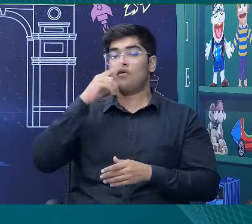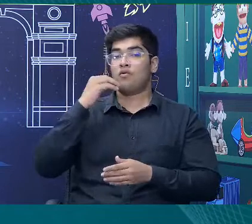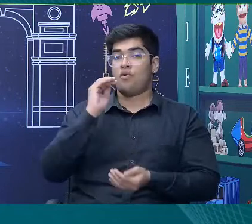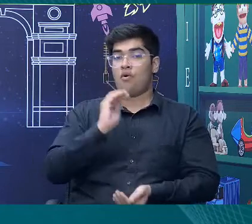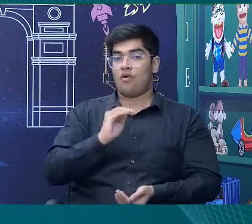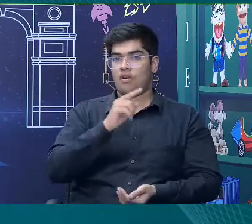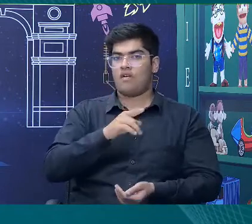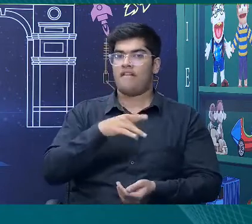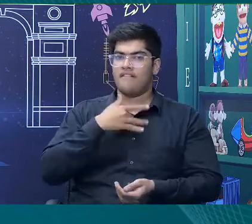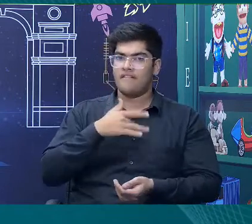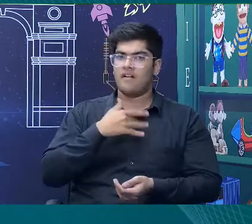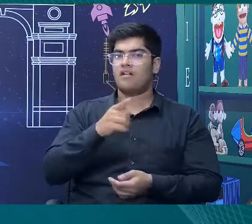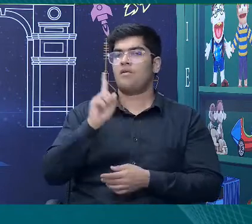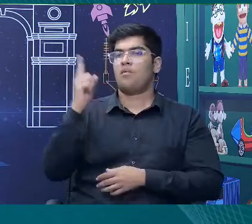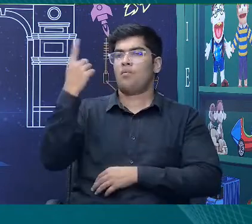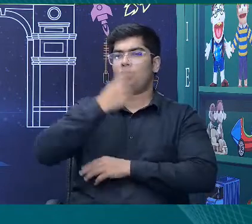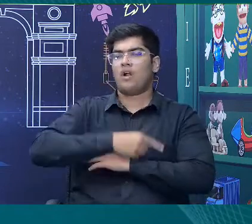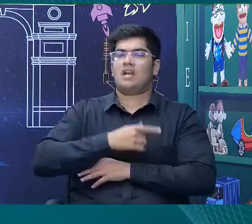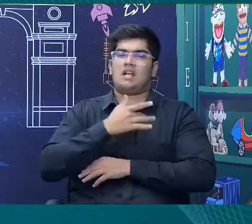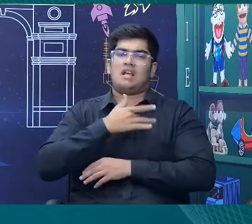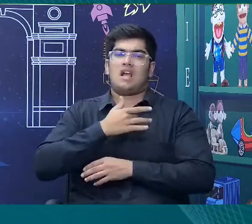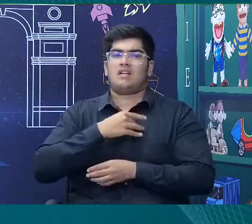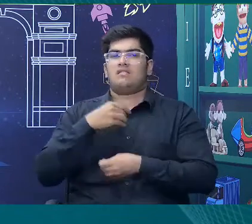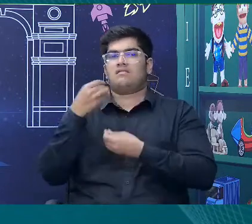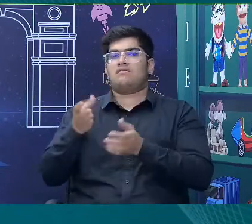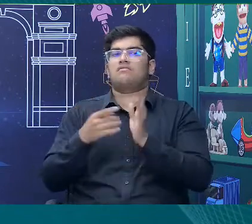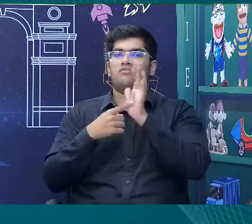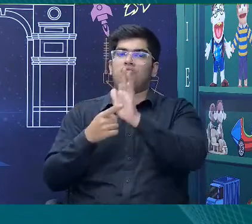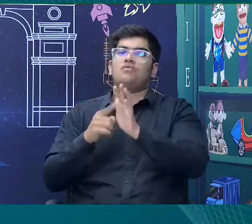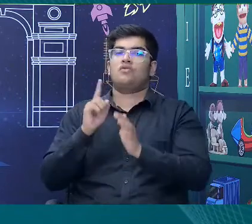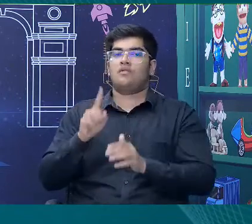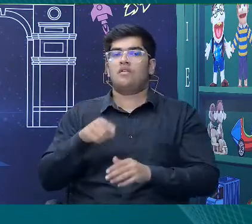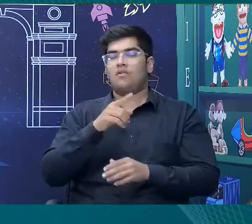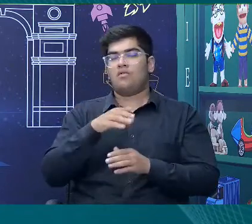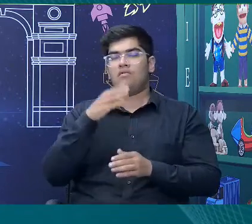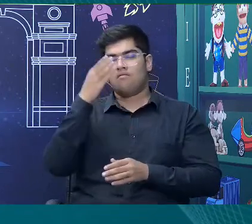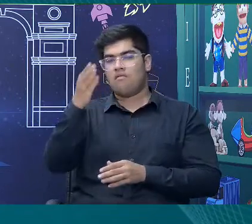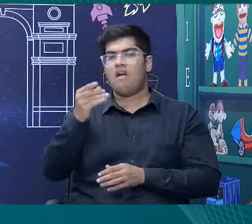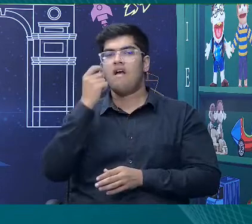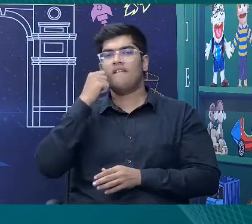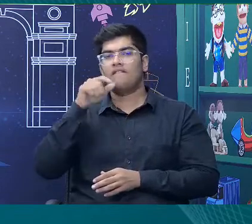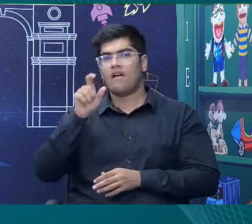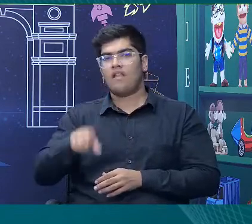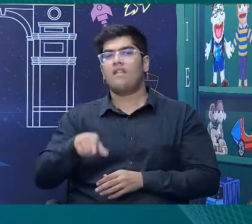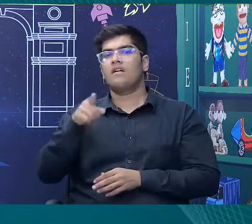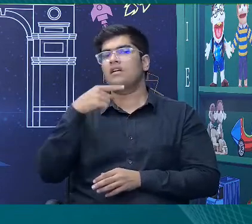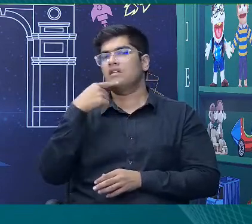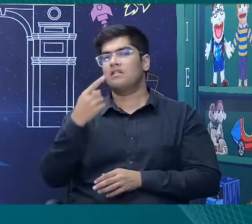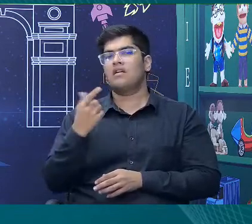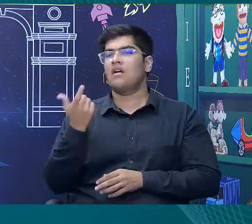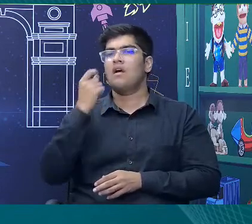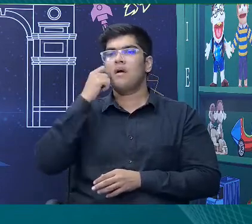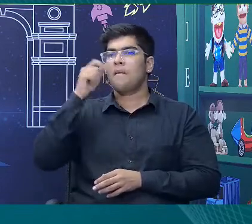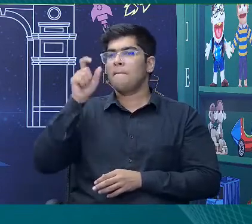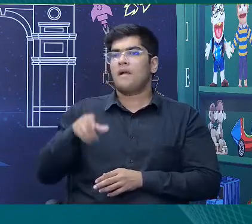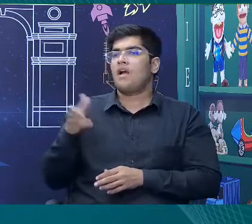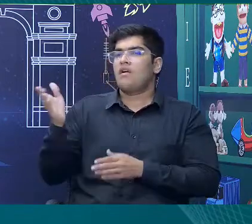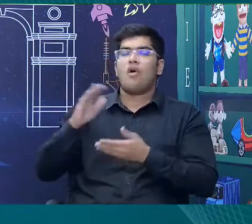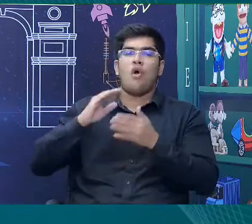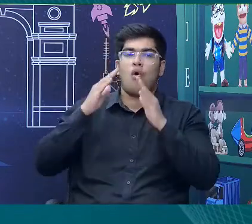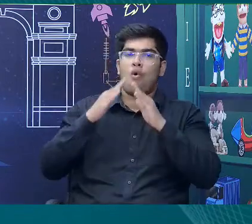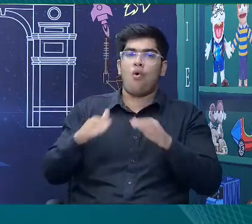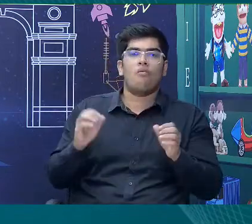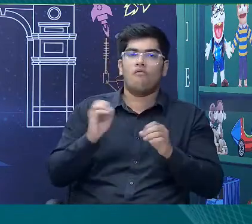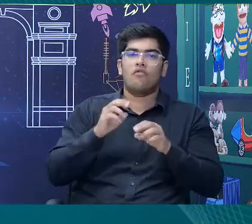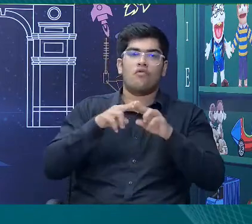man deserved one day of kindness in the whole year. So she went to her father and she said, this man has no home, he has no family,